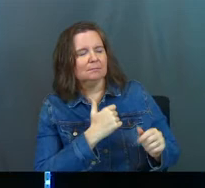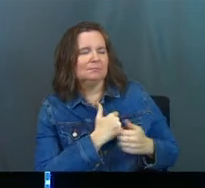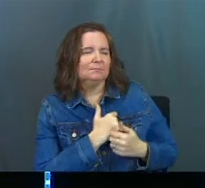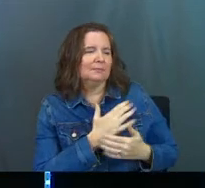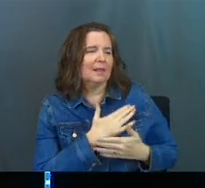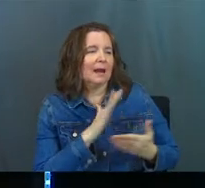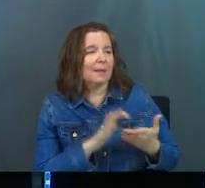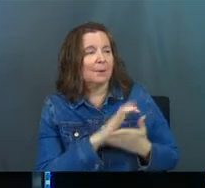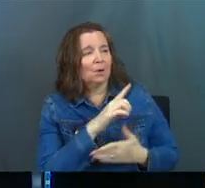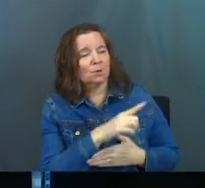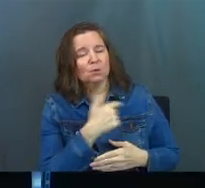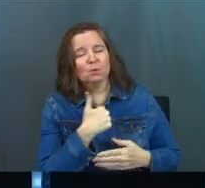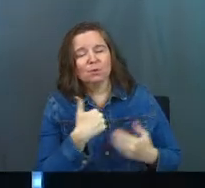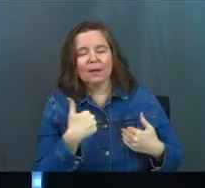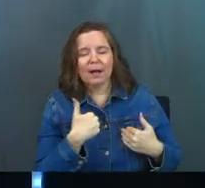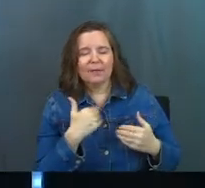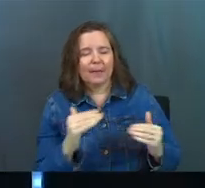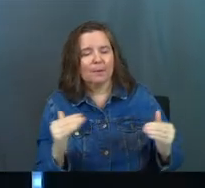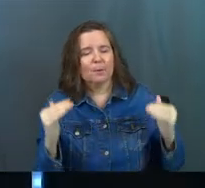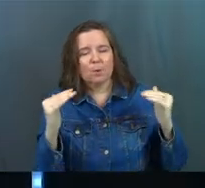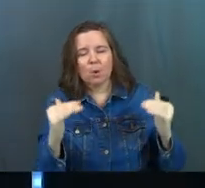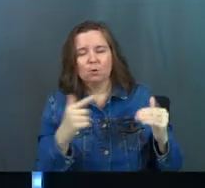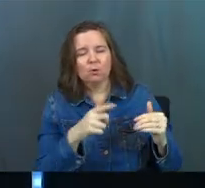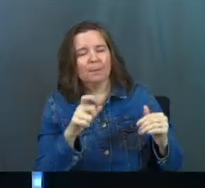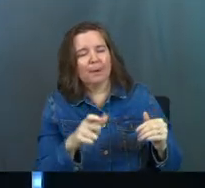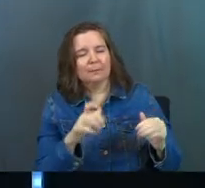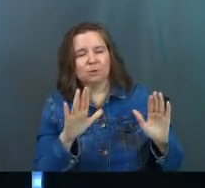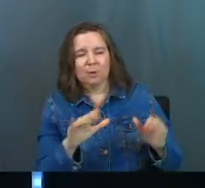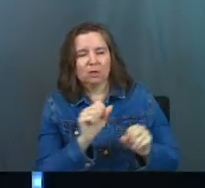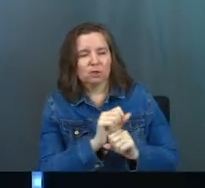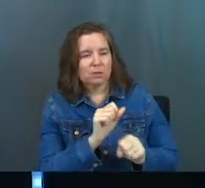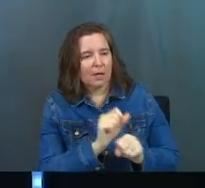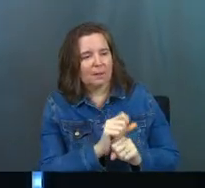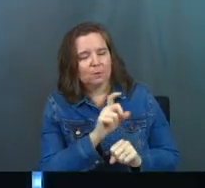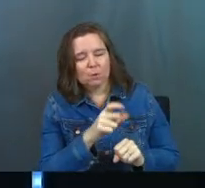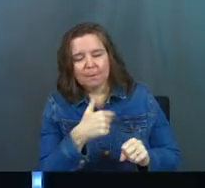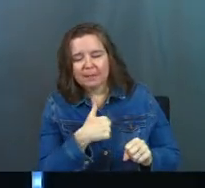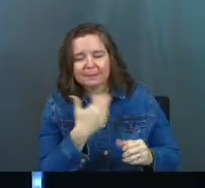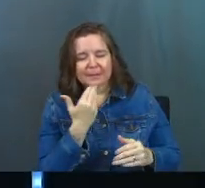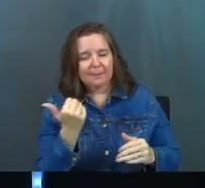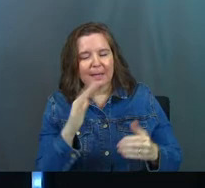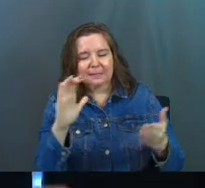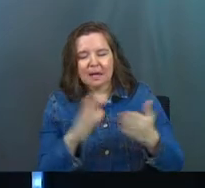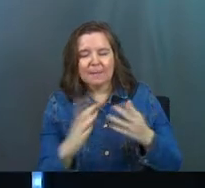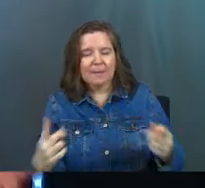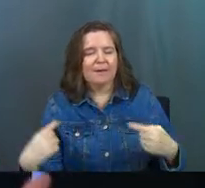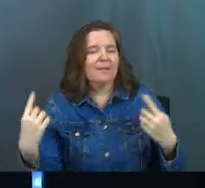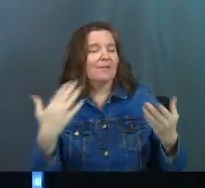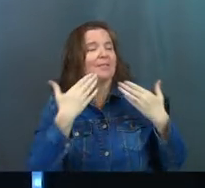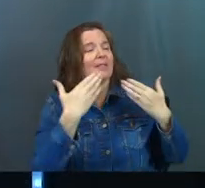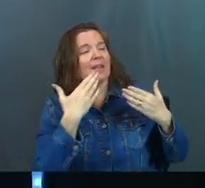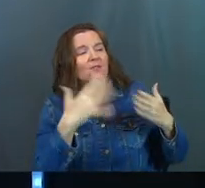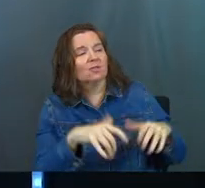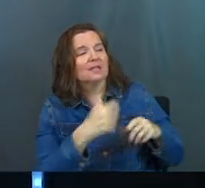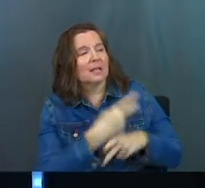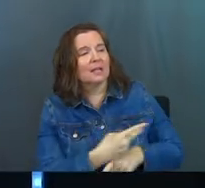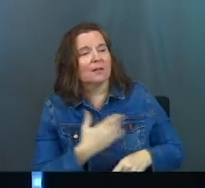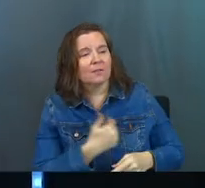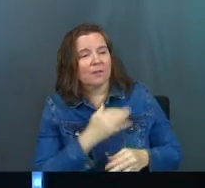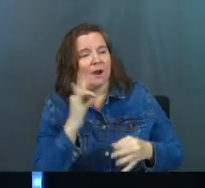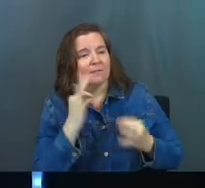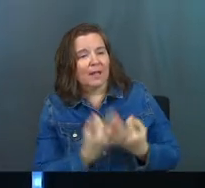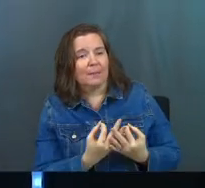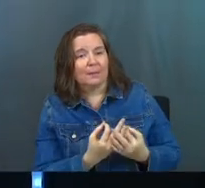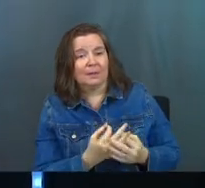I'm so glad I married you. You got that promotion. You must be great at your job. You must be the best husband ever. Thank you for taking care of